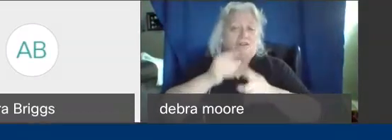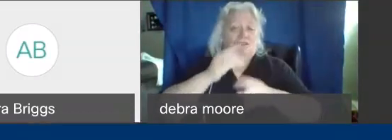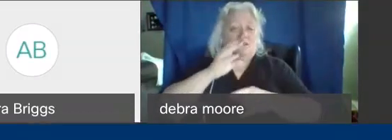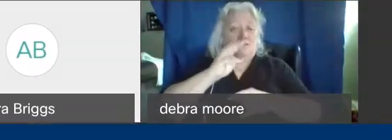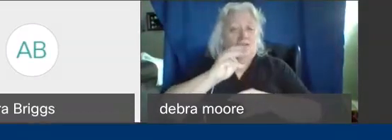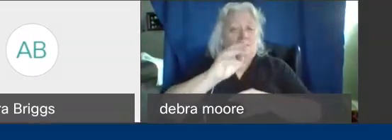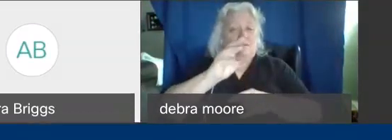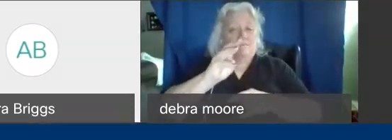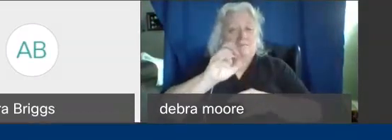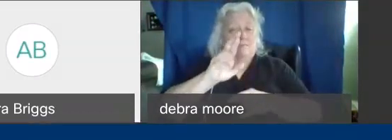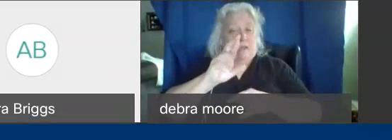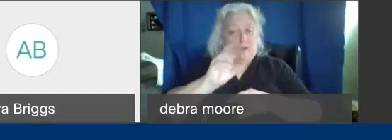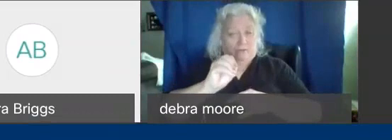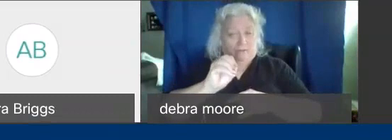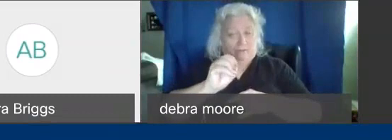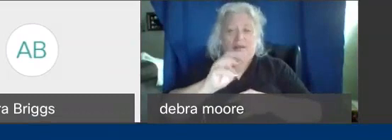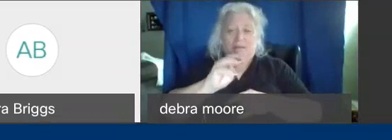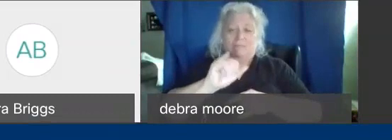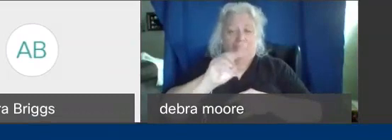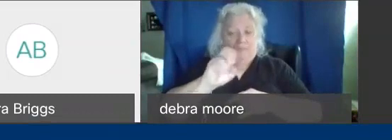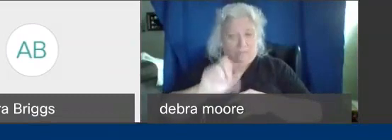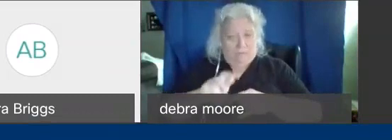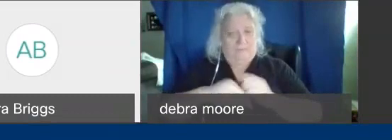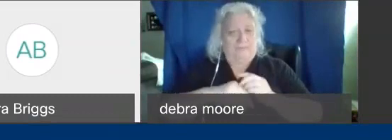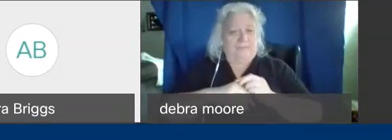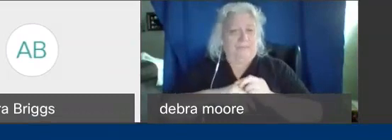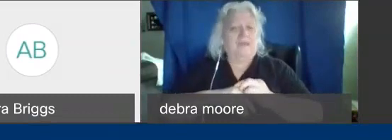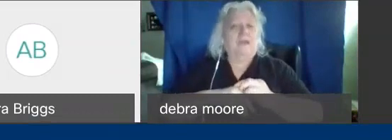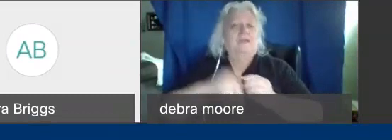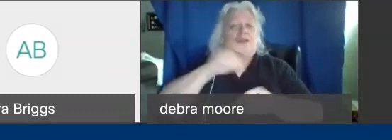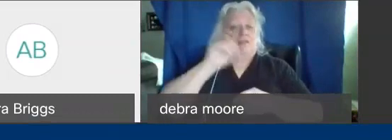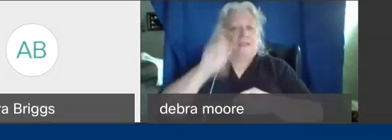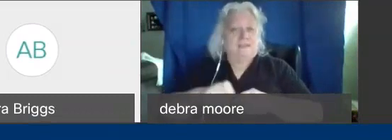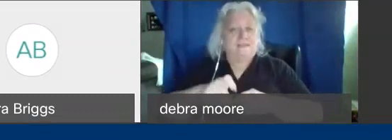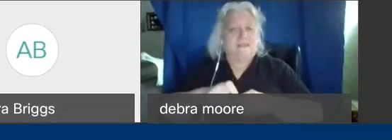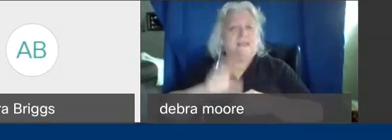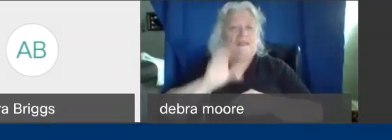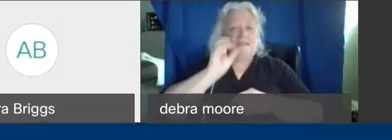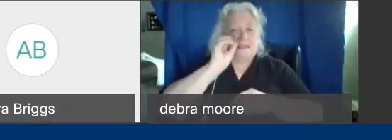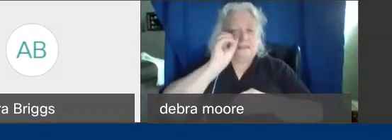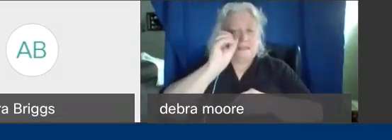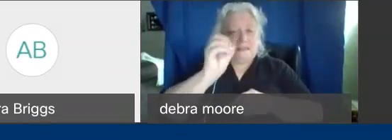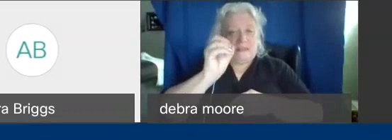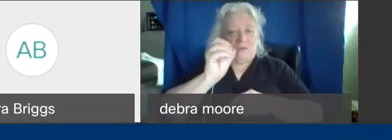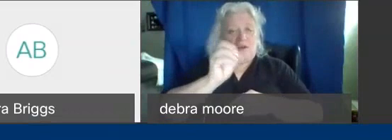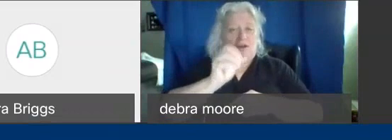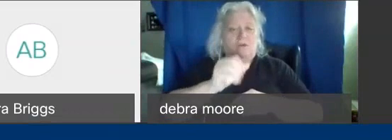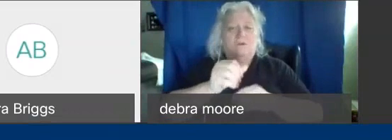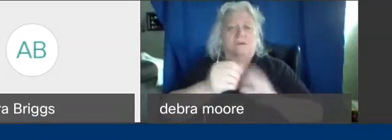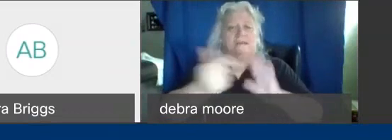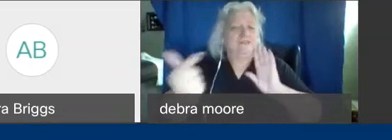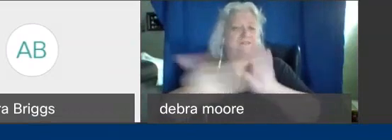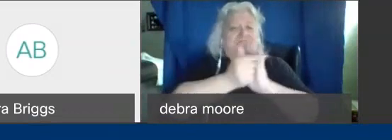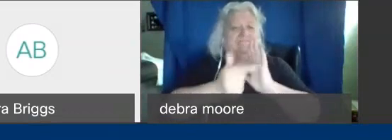Now, DUIs and DWIs. So Texas has a 0 tolerance law for minors driving with any alcohol in their system.